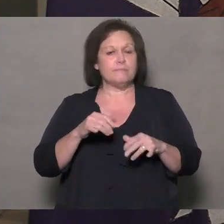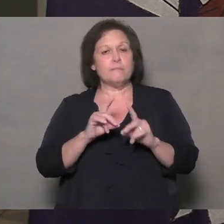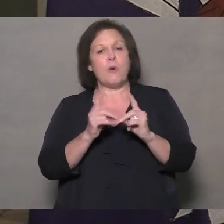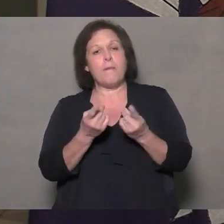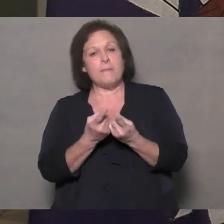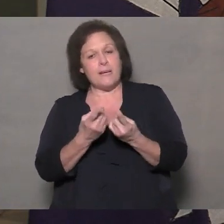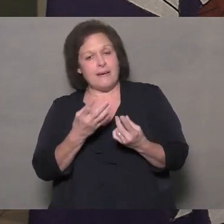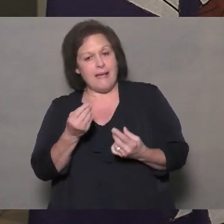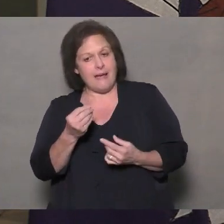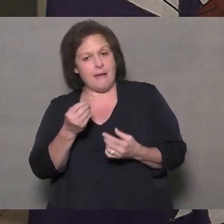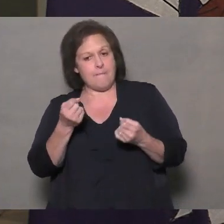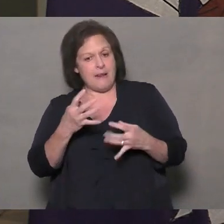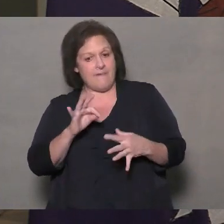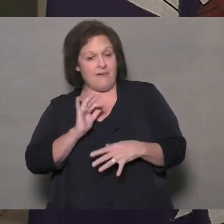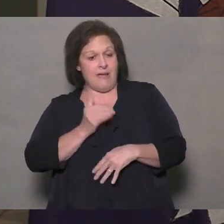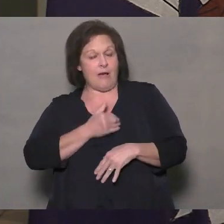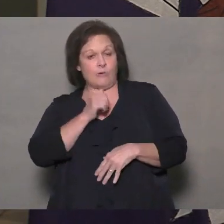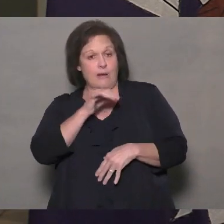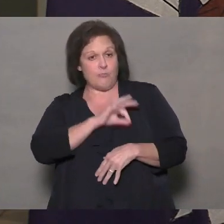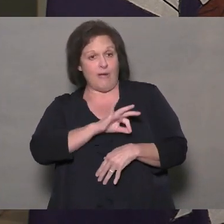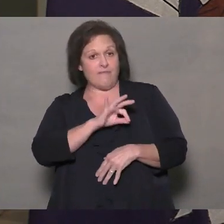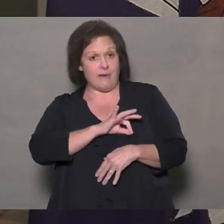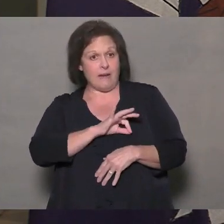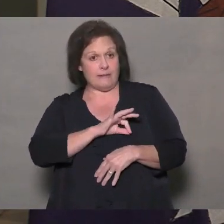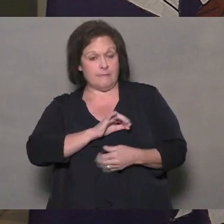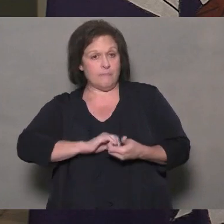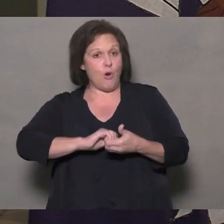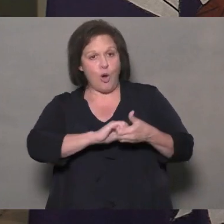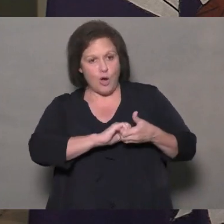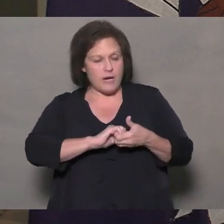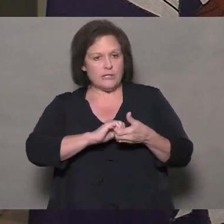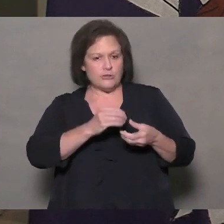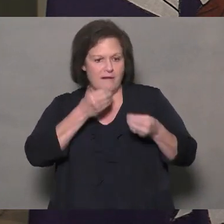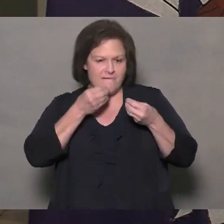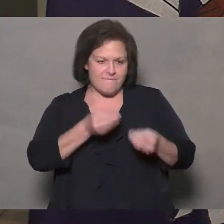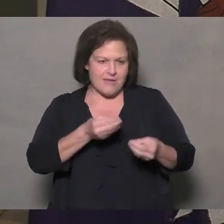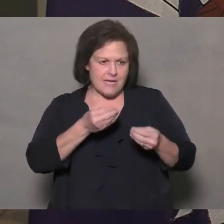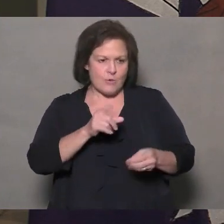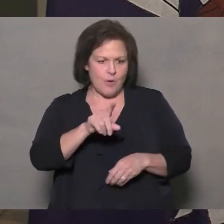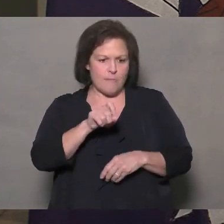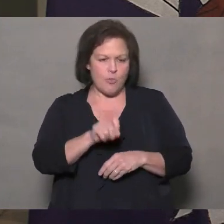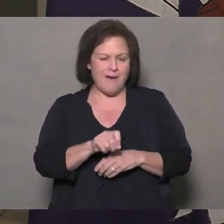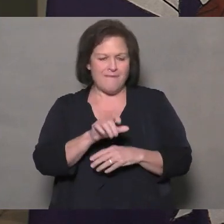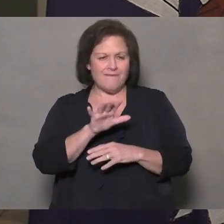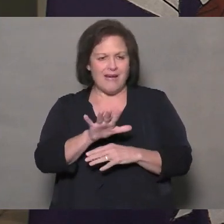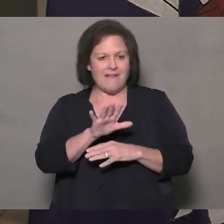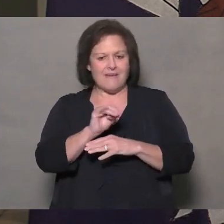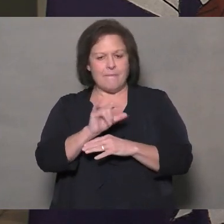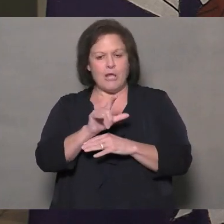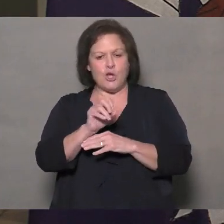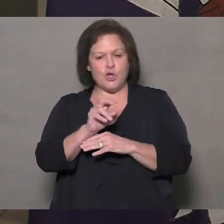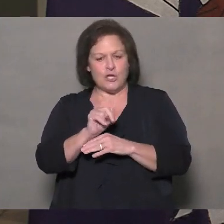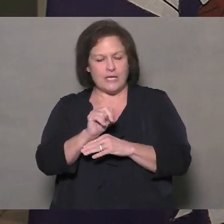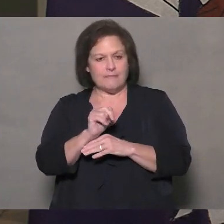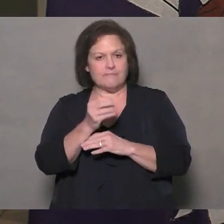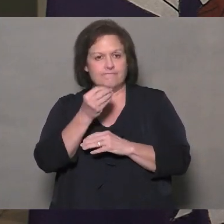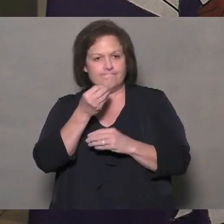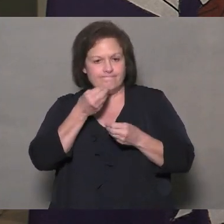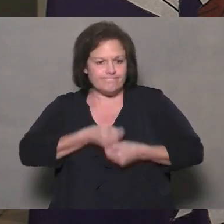and many of our nonprofit partners to feed almost 1.5 million